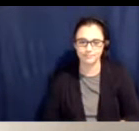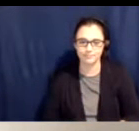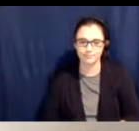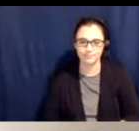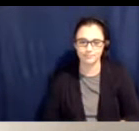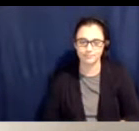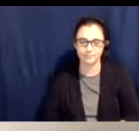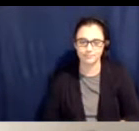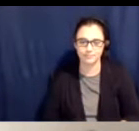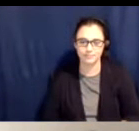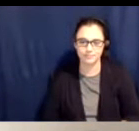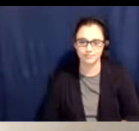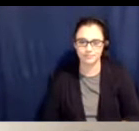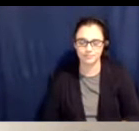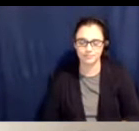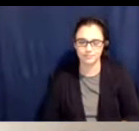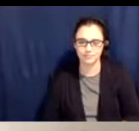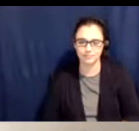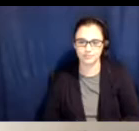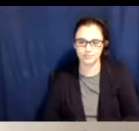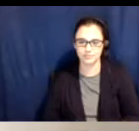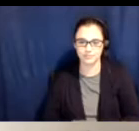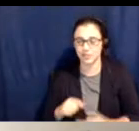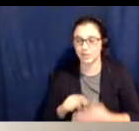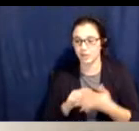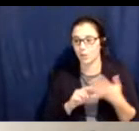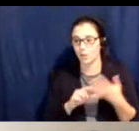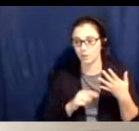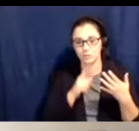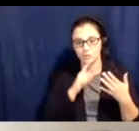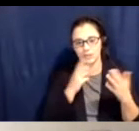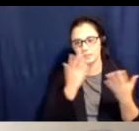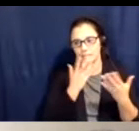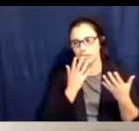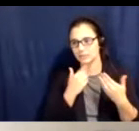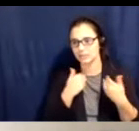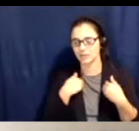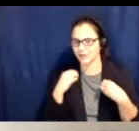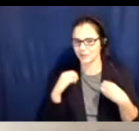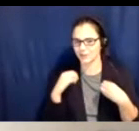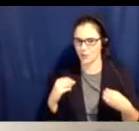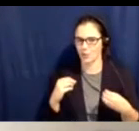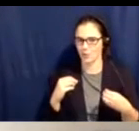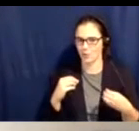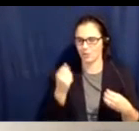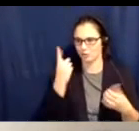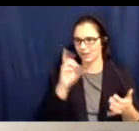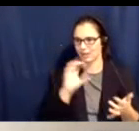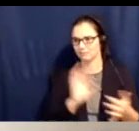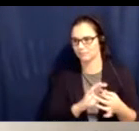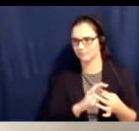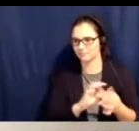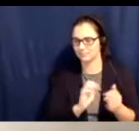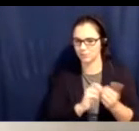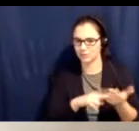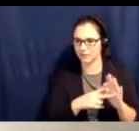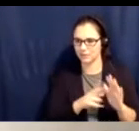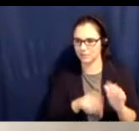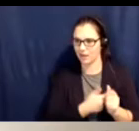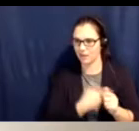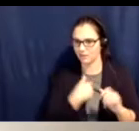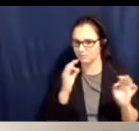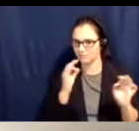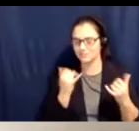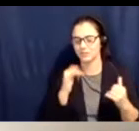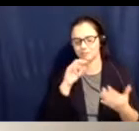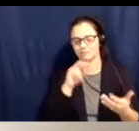another. Yeah. Yeah, those were just amazing to me. And I didn't even have the relationship that you guys do to the. Here